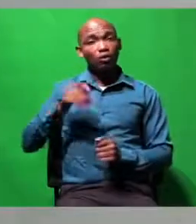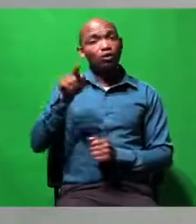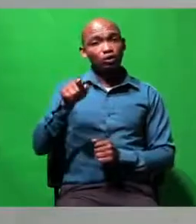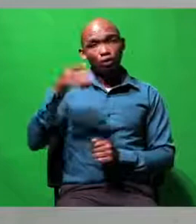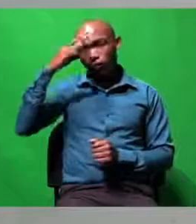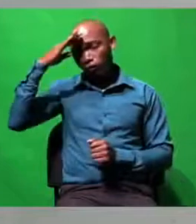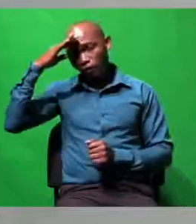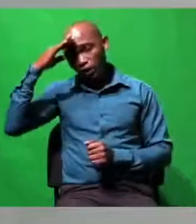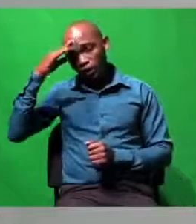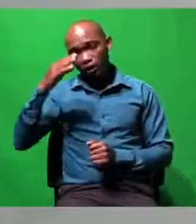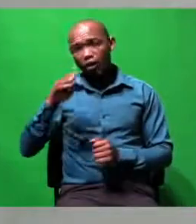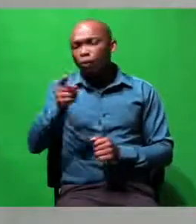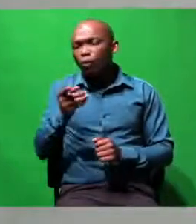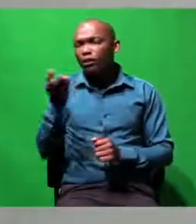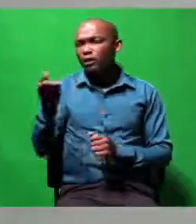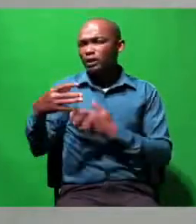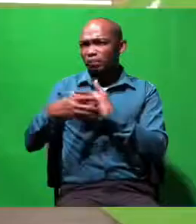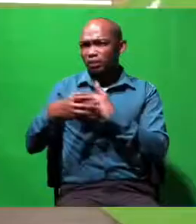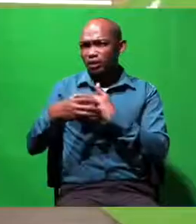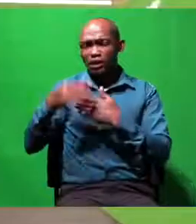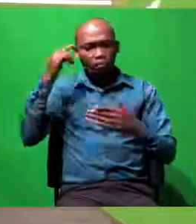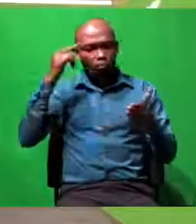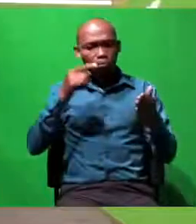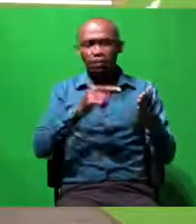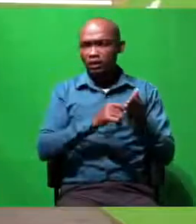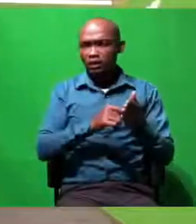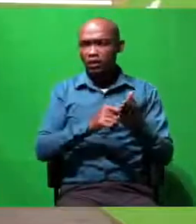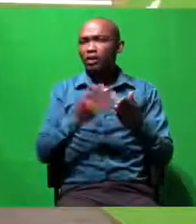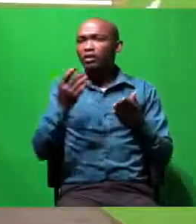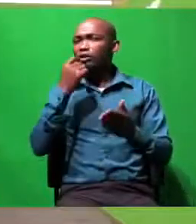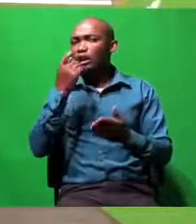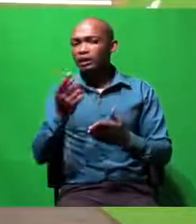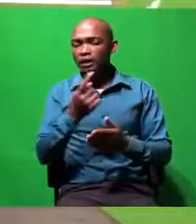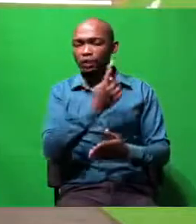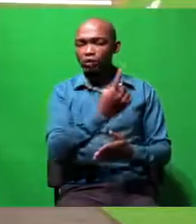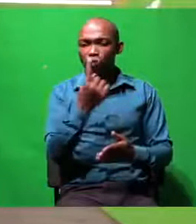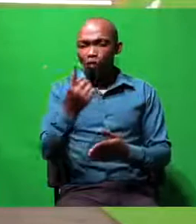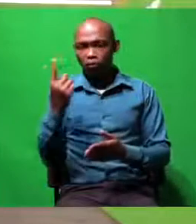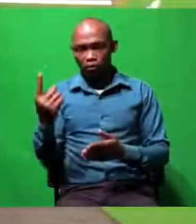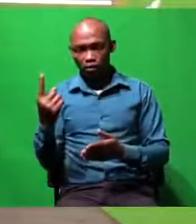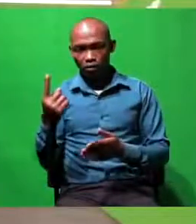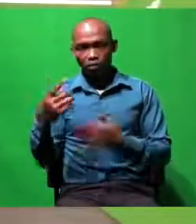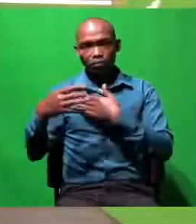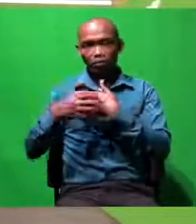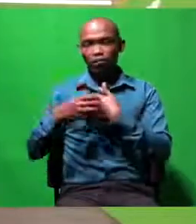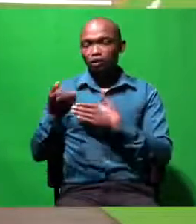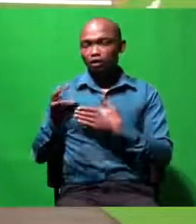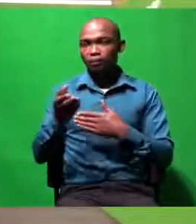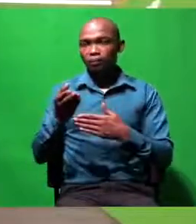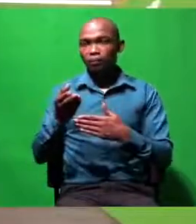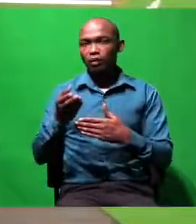those pictures. What is the meaning of those pictures? And why I mentioned those pictures. Let us finish other